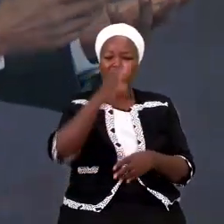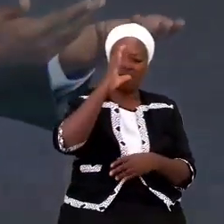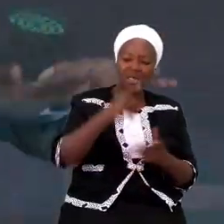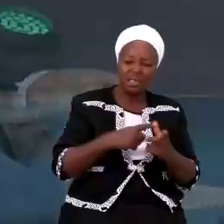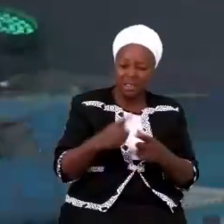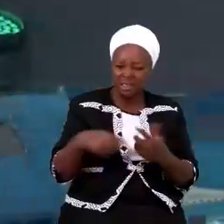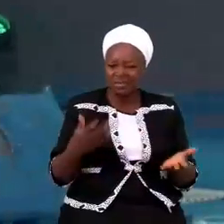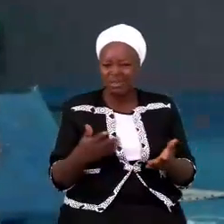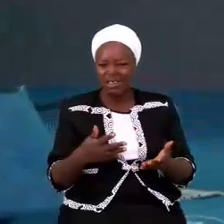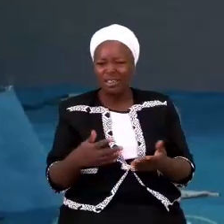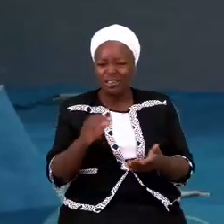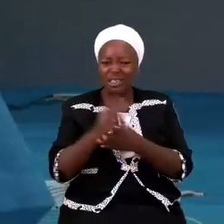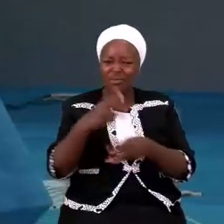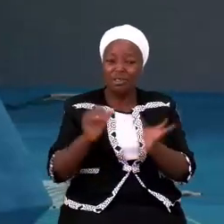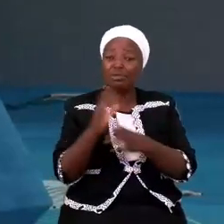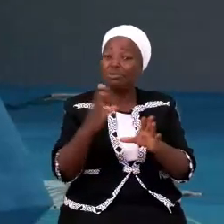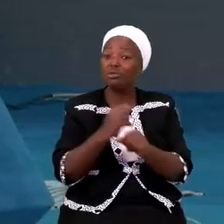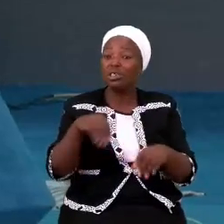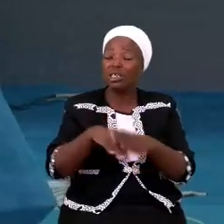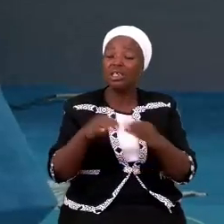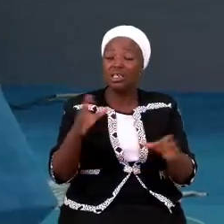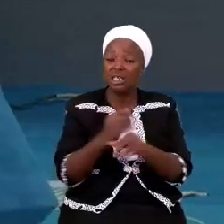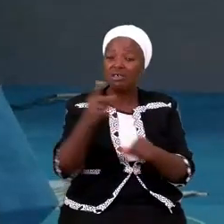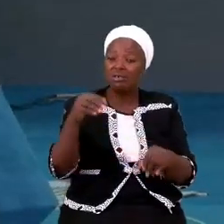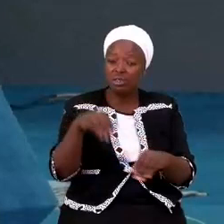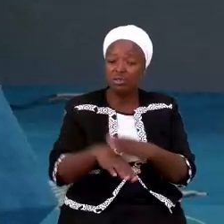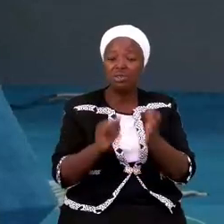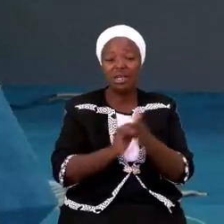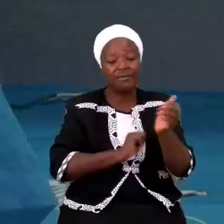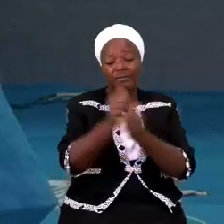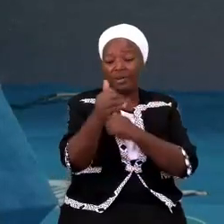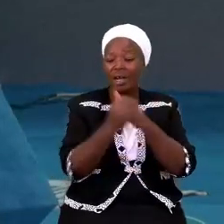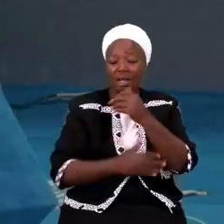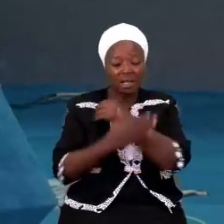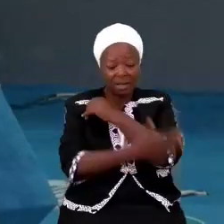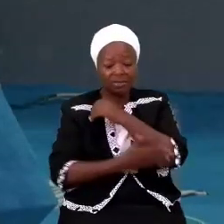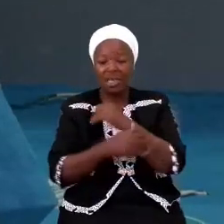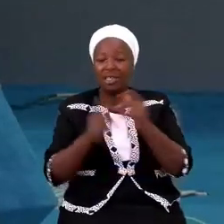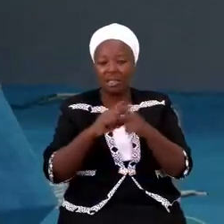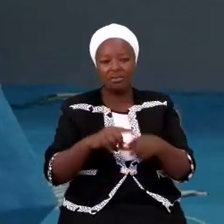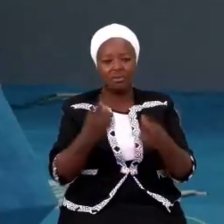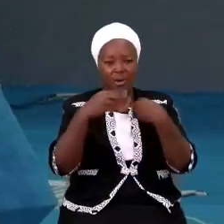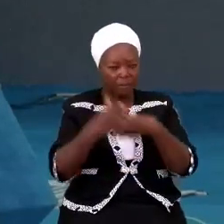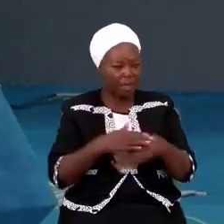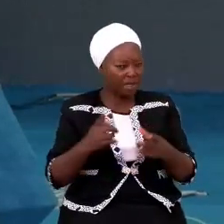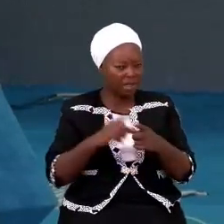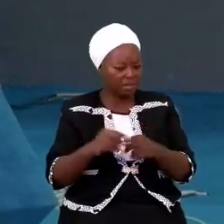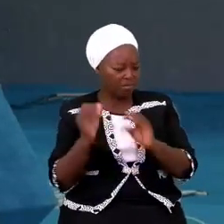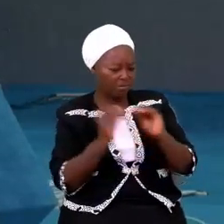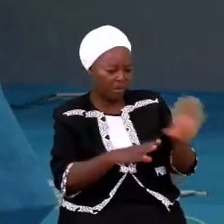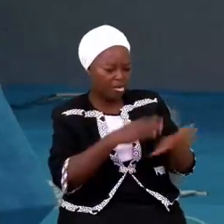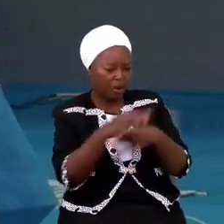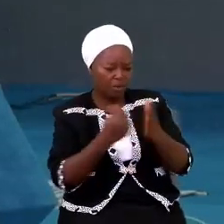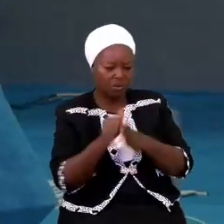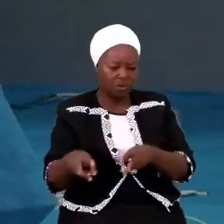have to drop all those things. The way that took you up to the land, to the far land, is that same way you will retrace